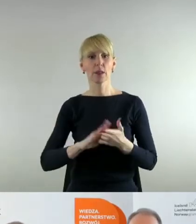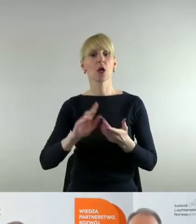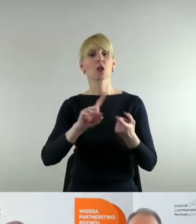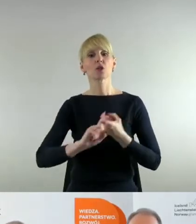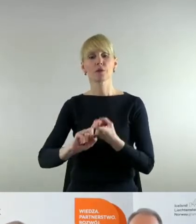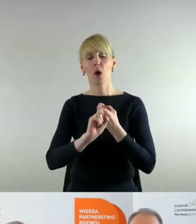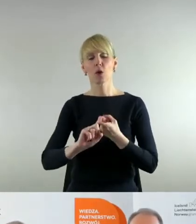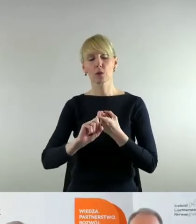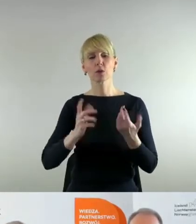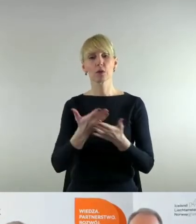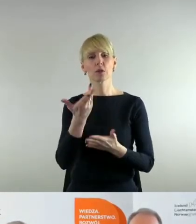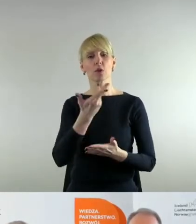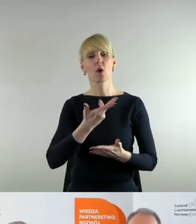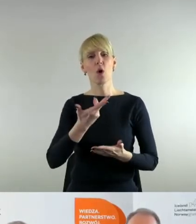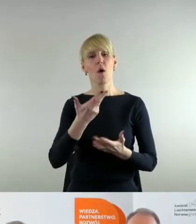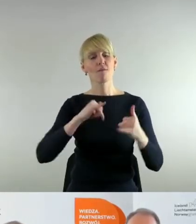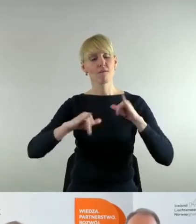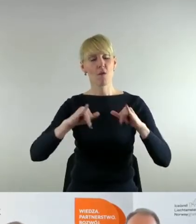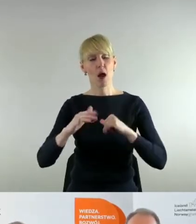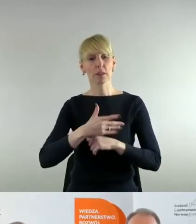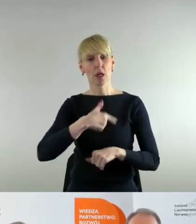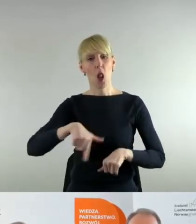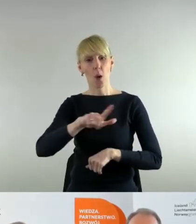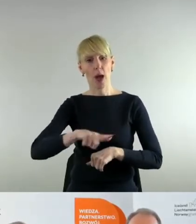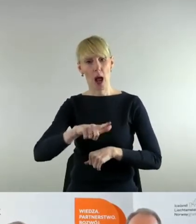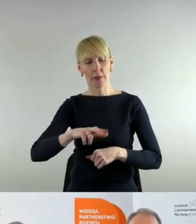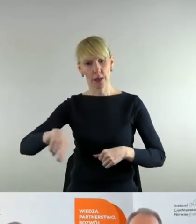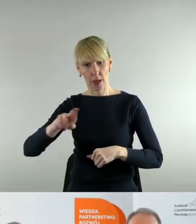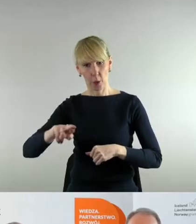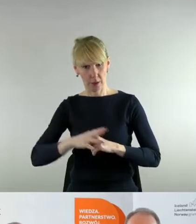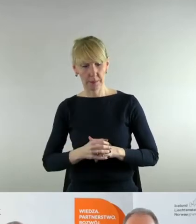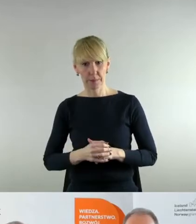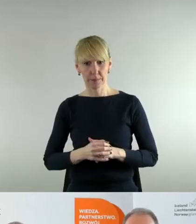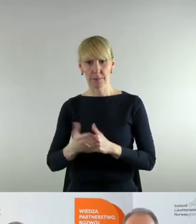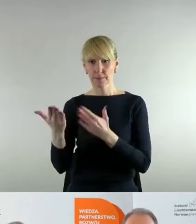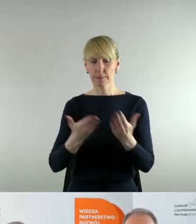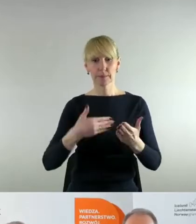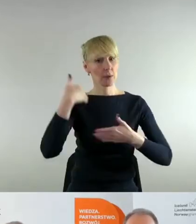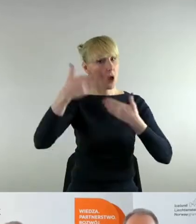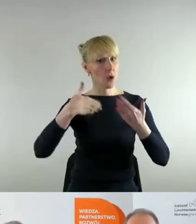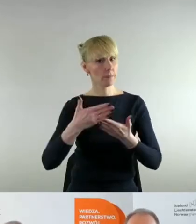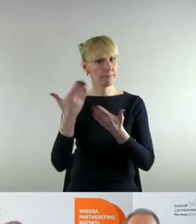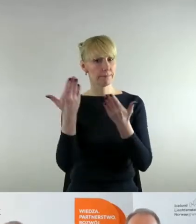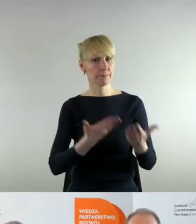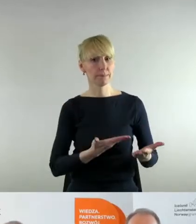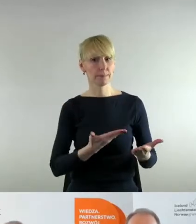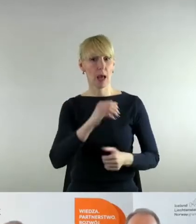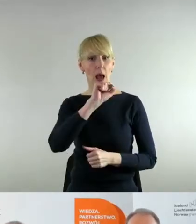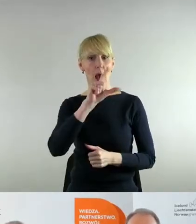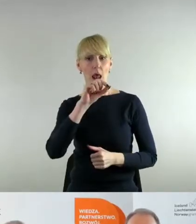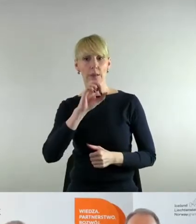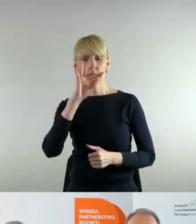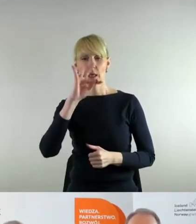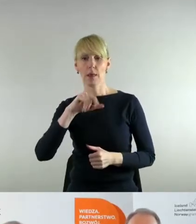from KS, the Norwegian Association of Local and Regional Authorities. So now I'd like to pass the